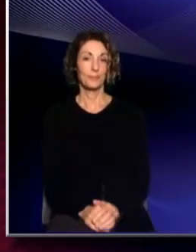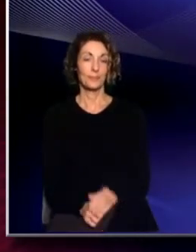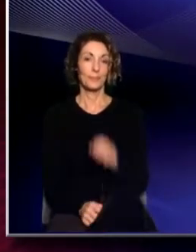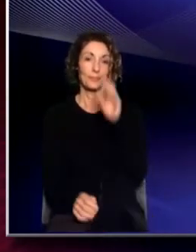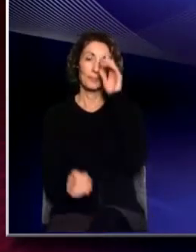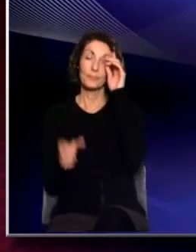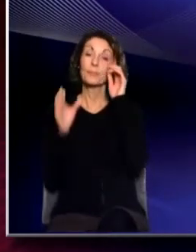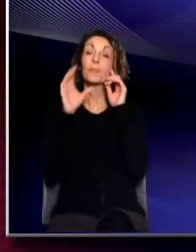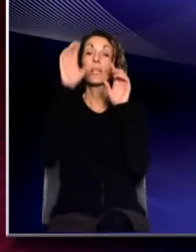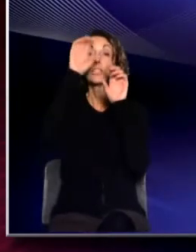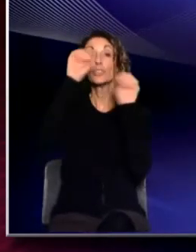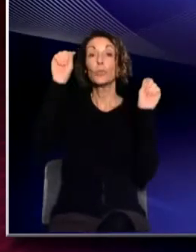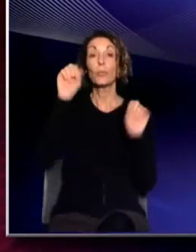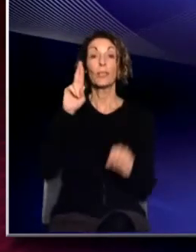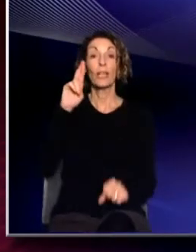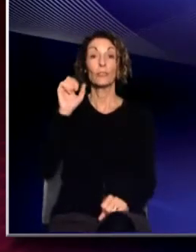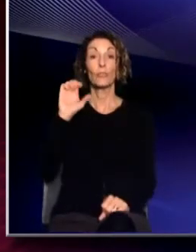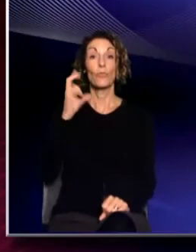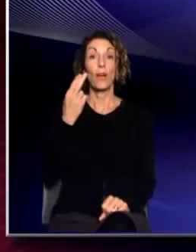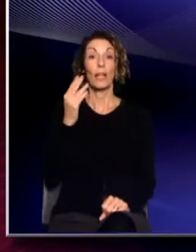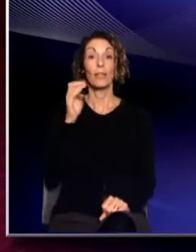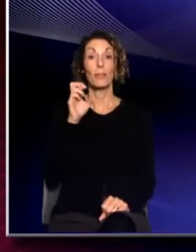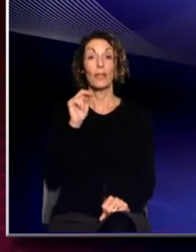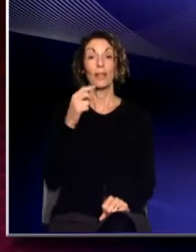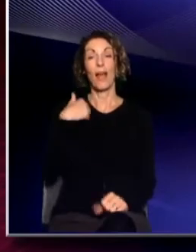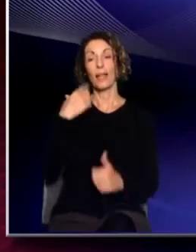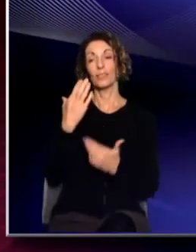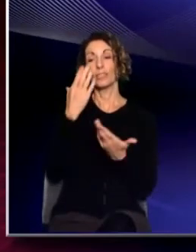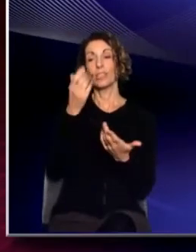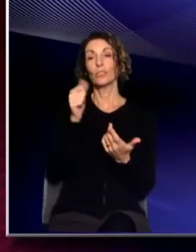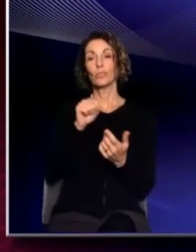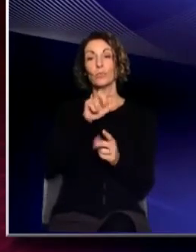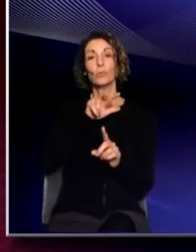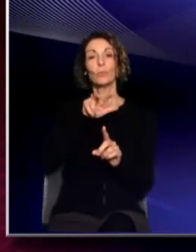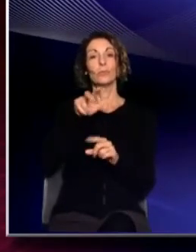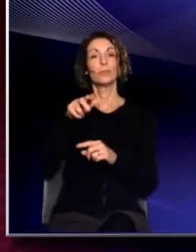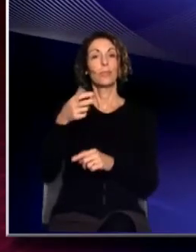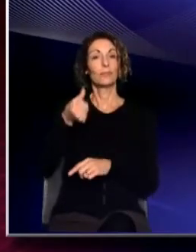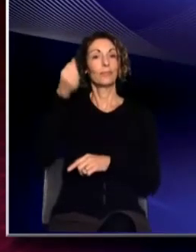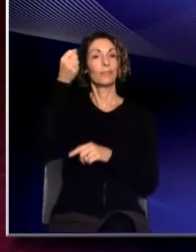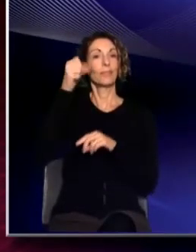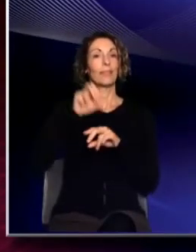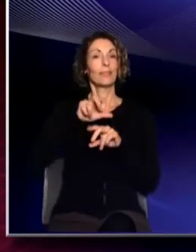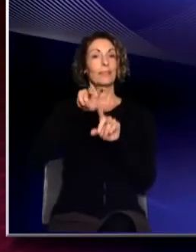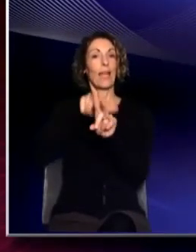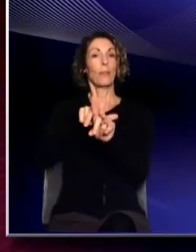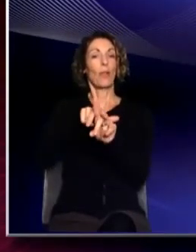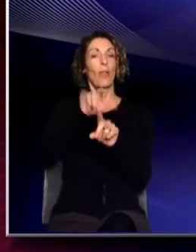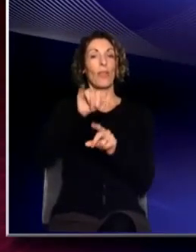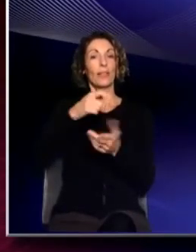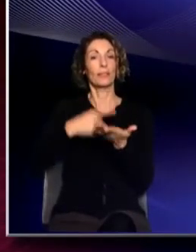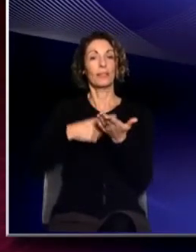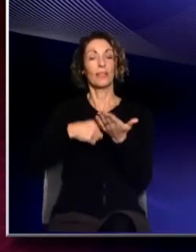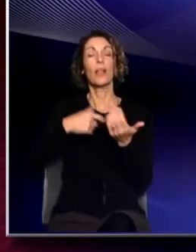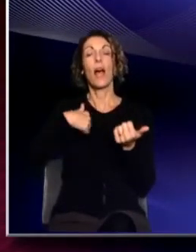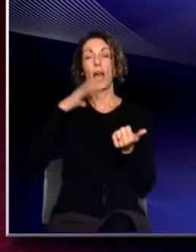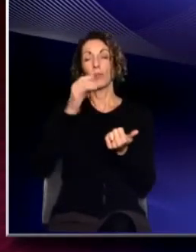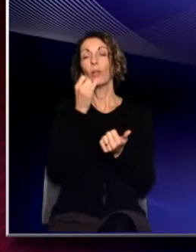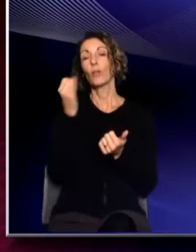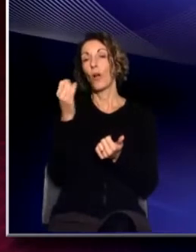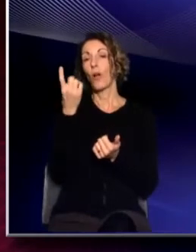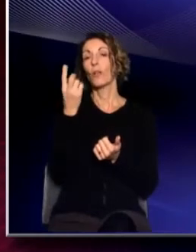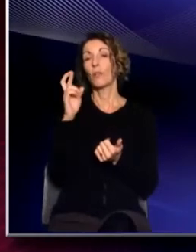My suggestion is to table this discussion. I will call Dr.